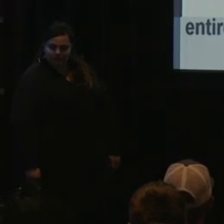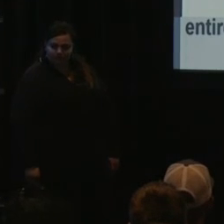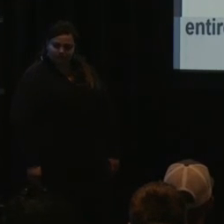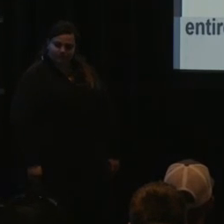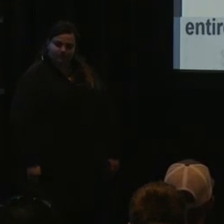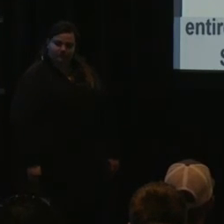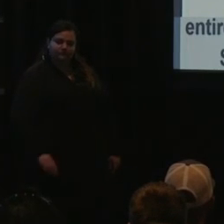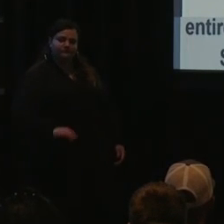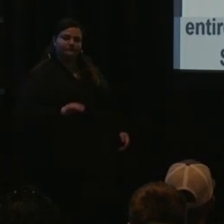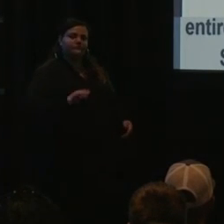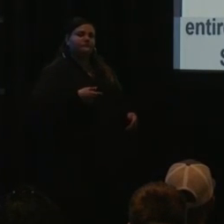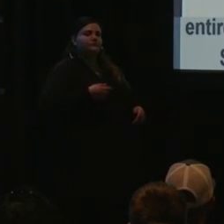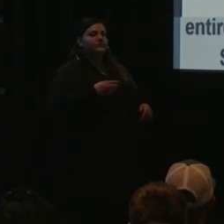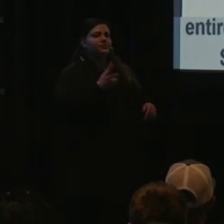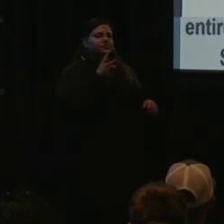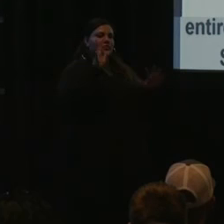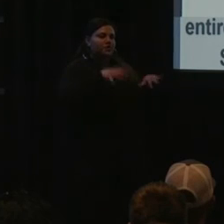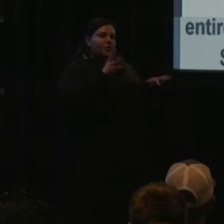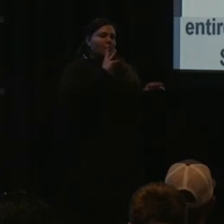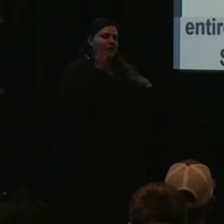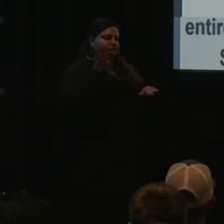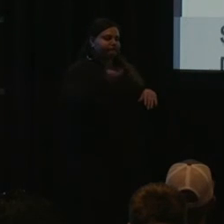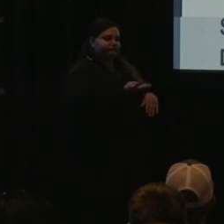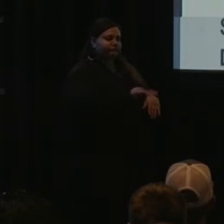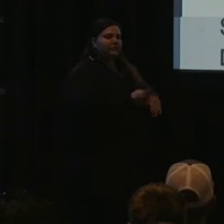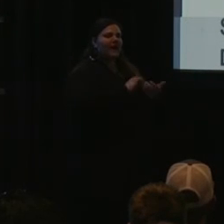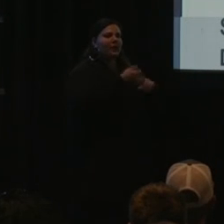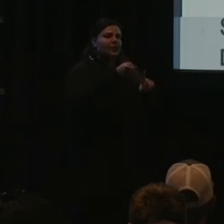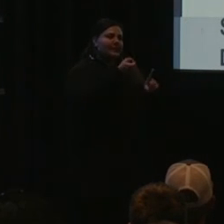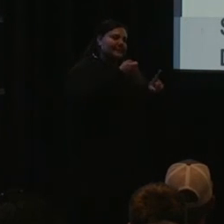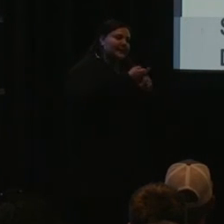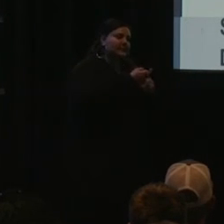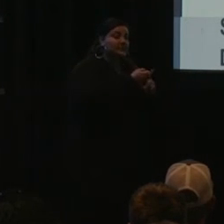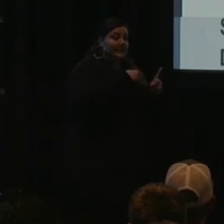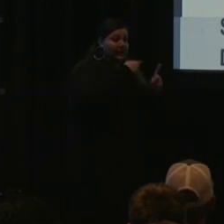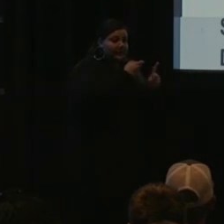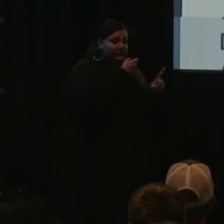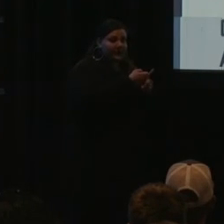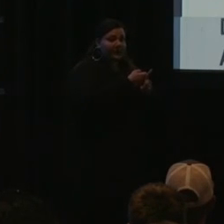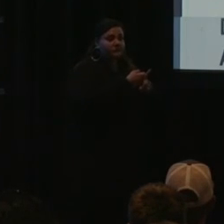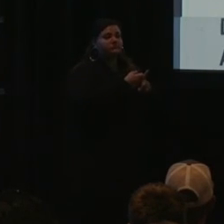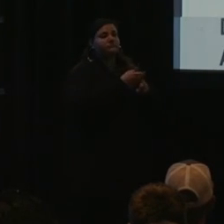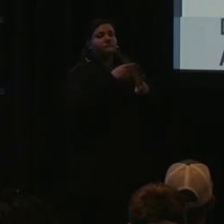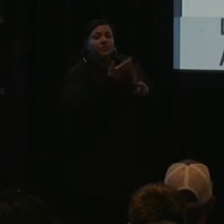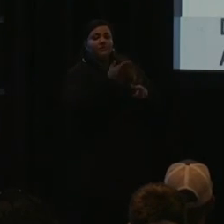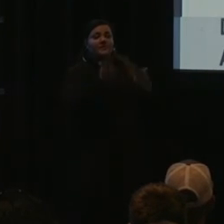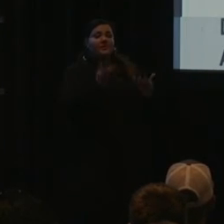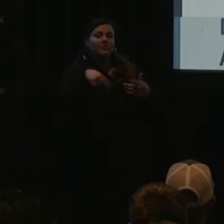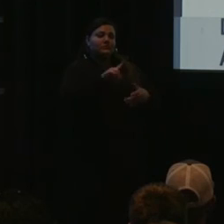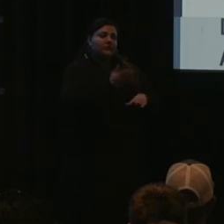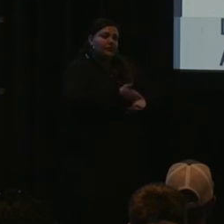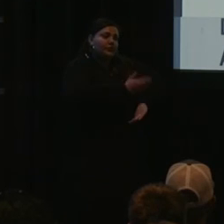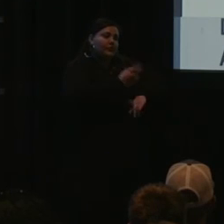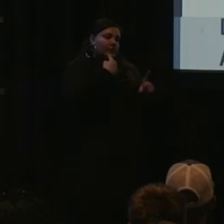So how do you impact stormwater runoff? Do you have a positive impact? Are there things you can do to improve your impact?